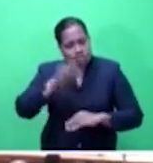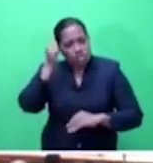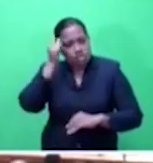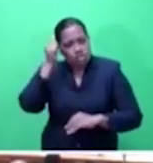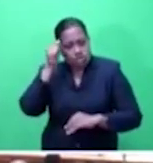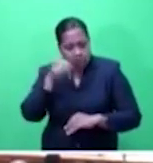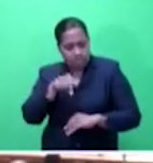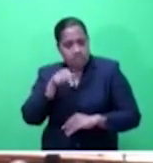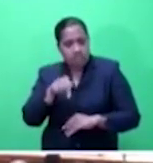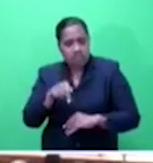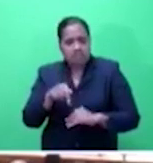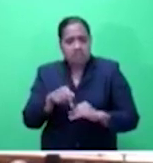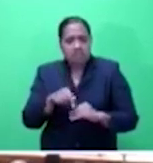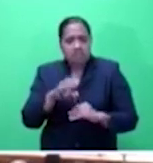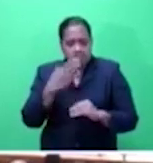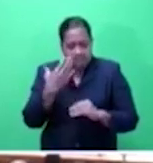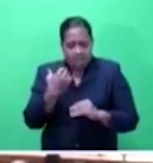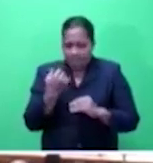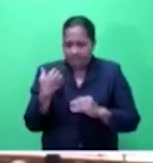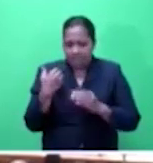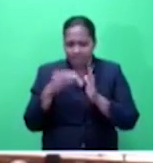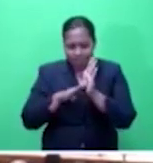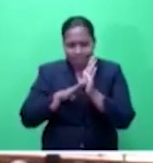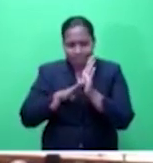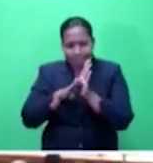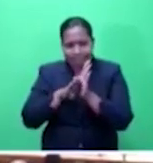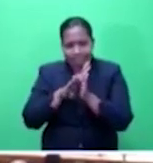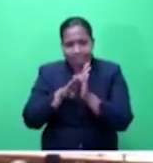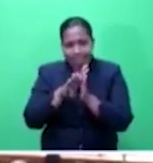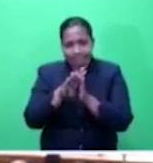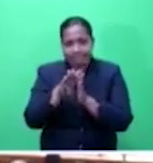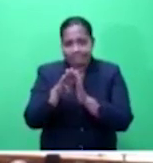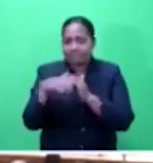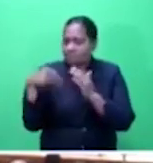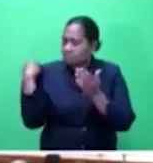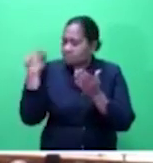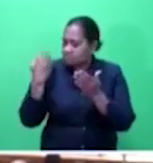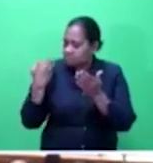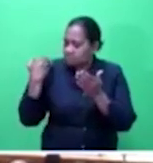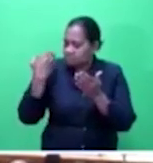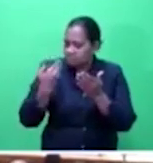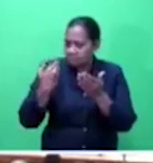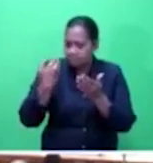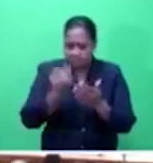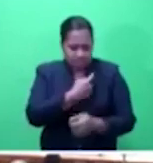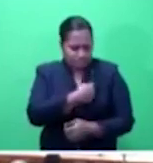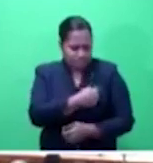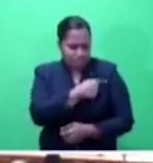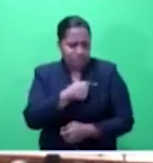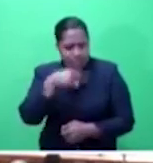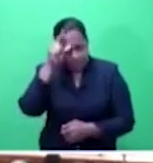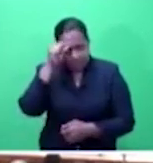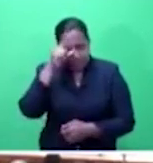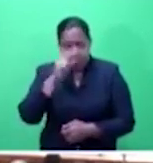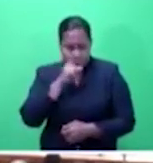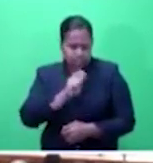progress has been defined year after year by our unrelenting commitment to the most vulnerable Fijians. They can trust that